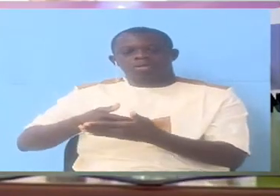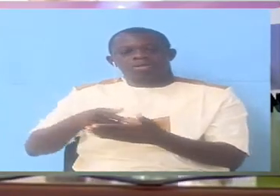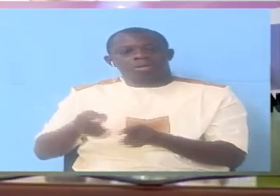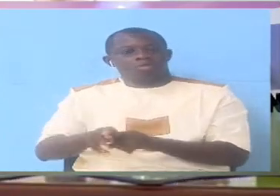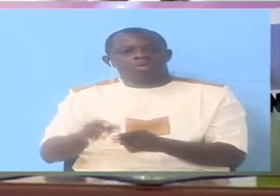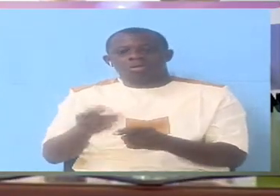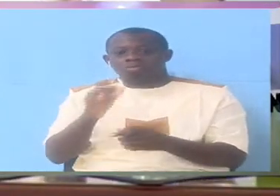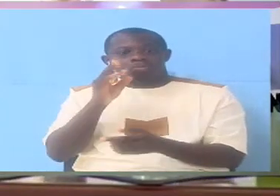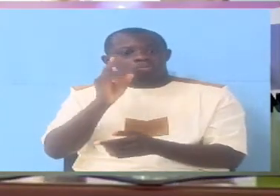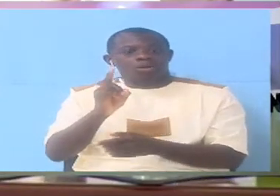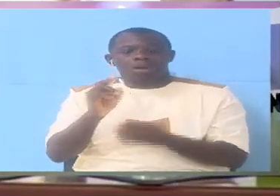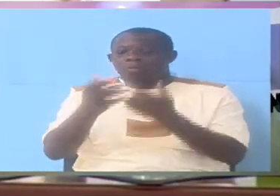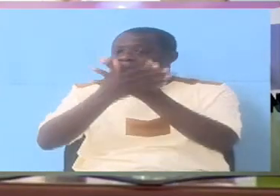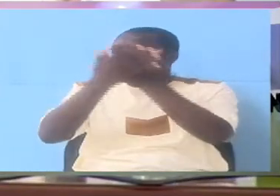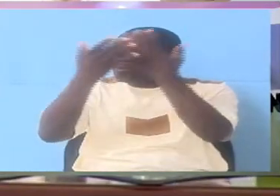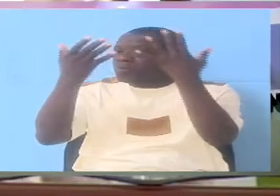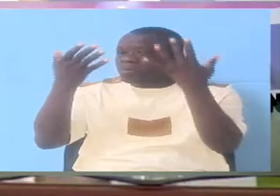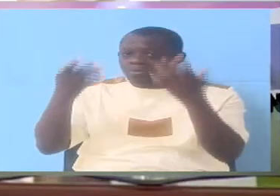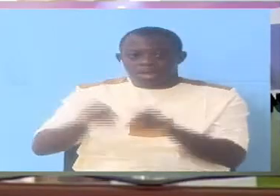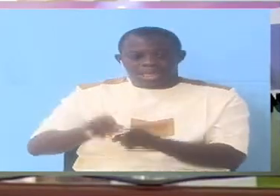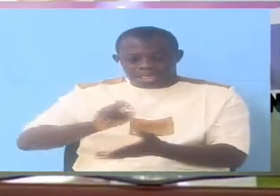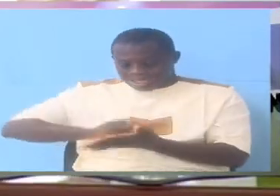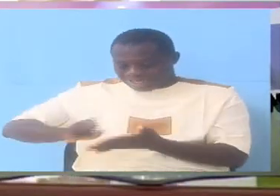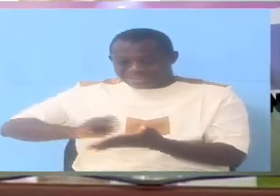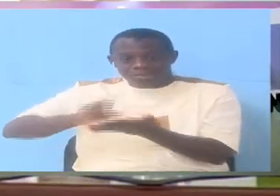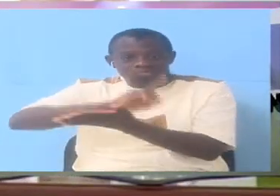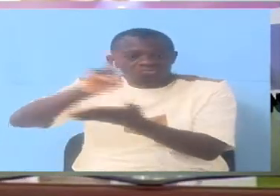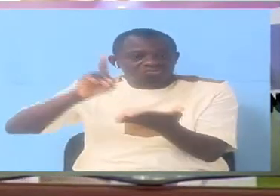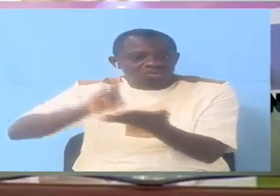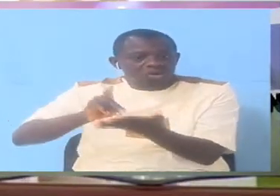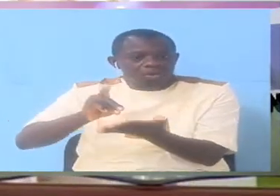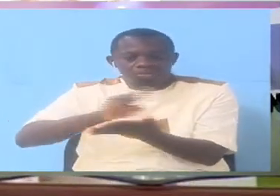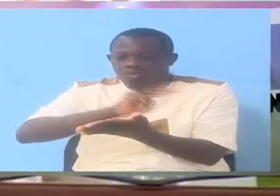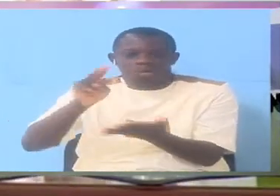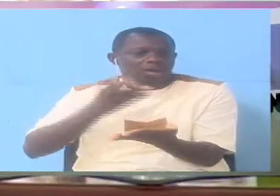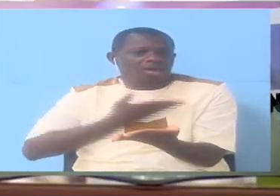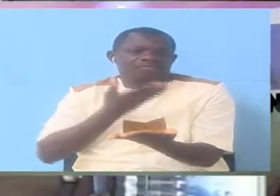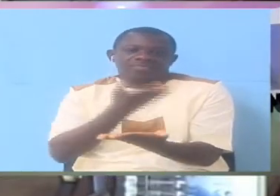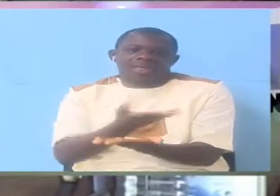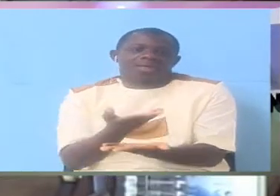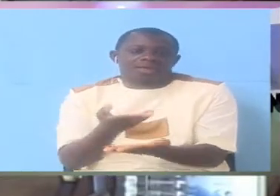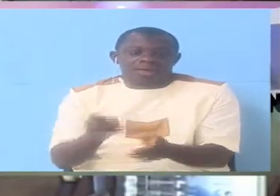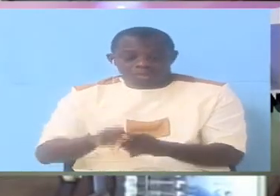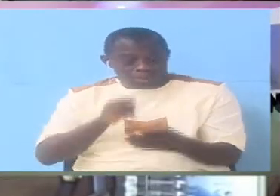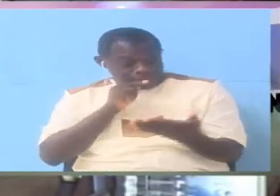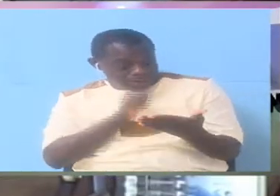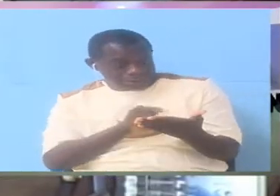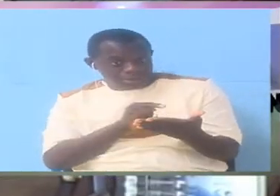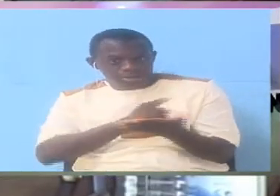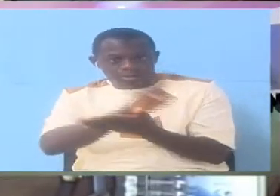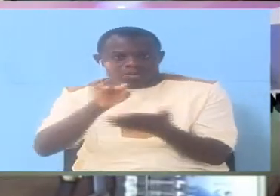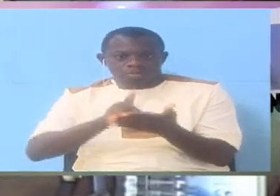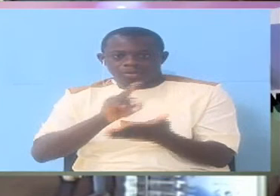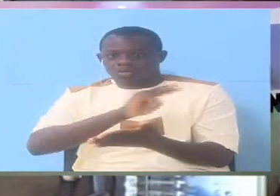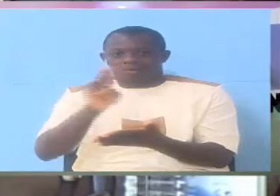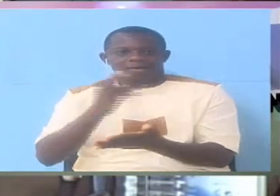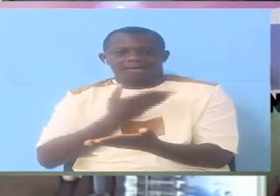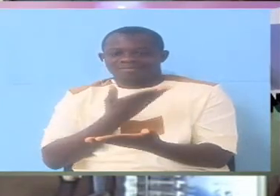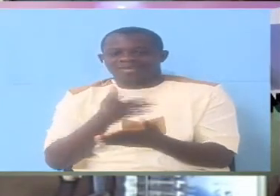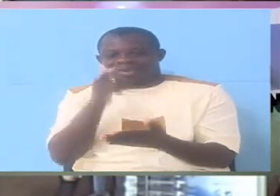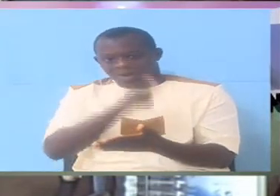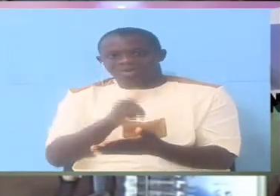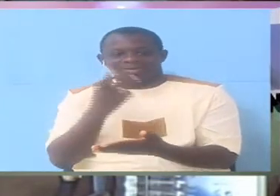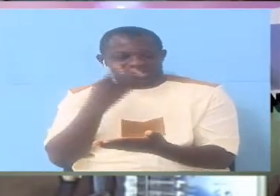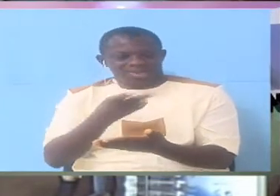disappeared. This one did not fall through the cracks. If you can pass that to the commissioners, they see